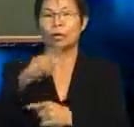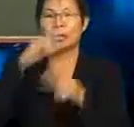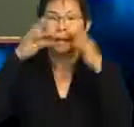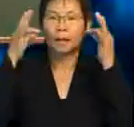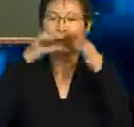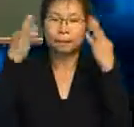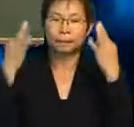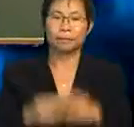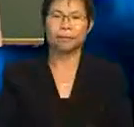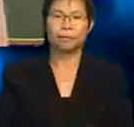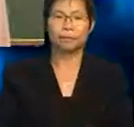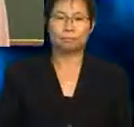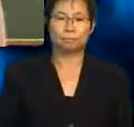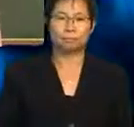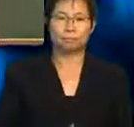Group 4?